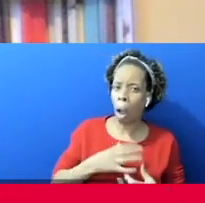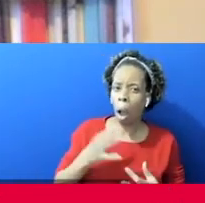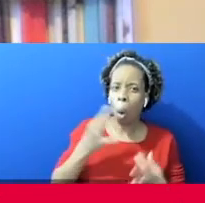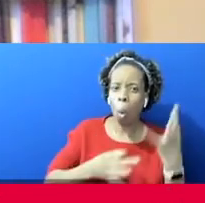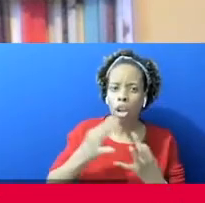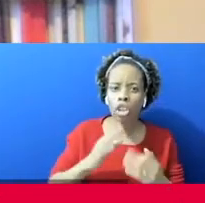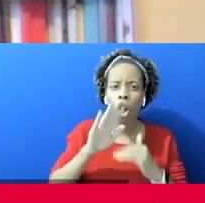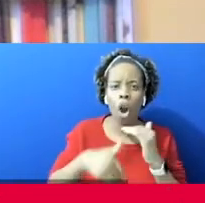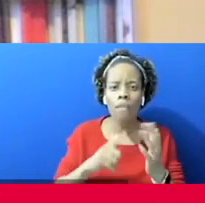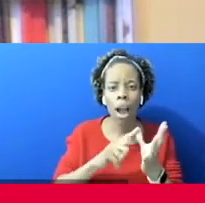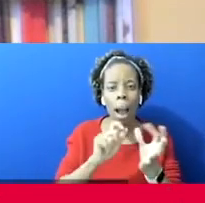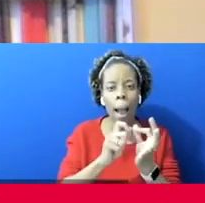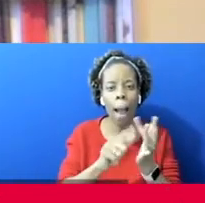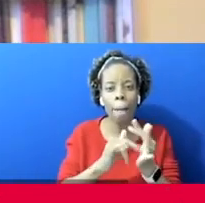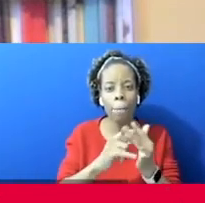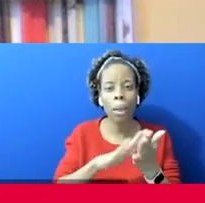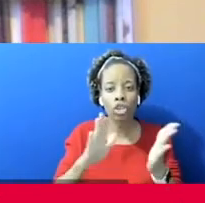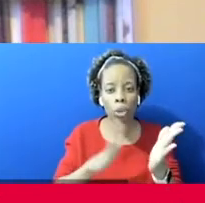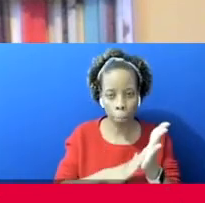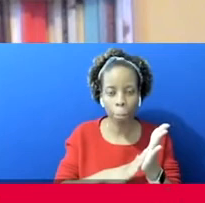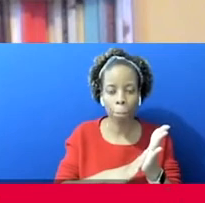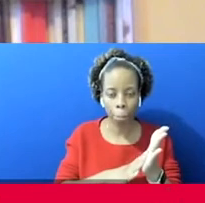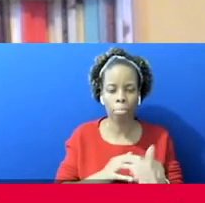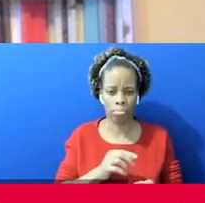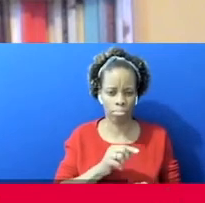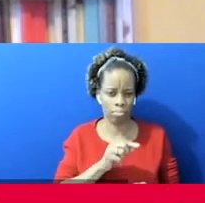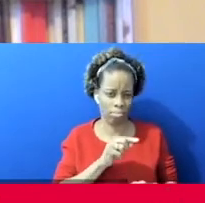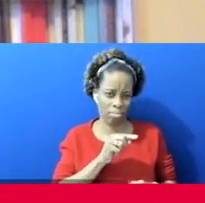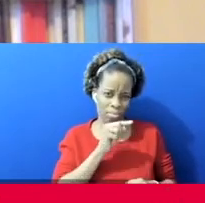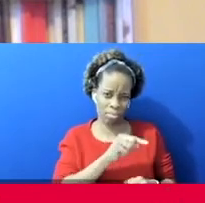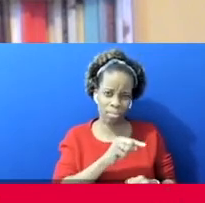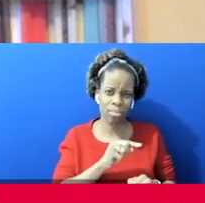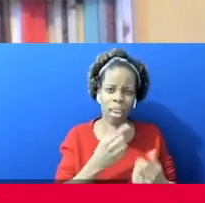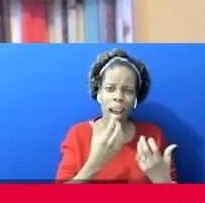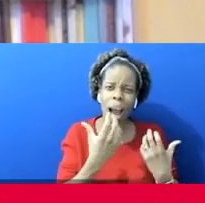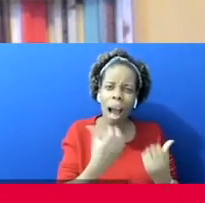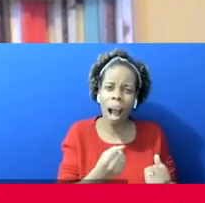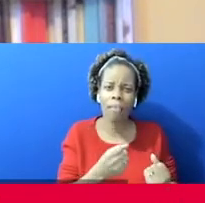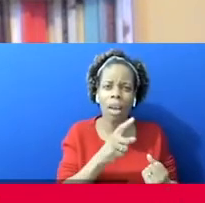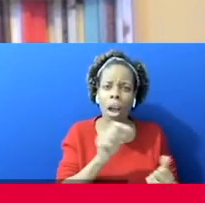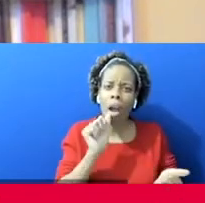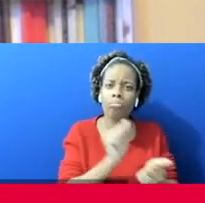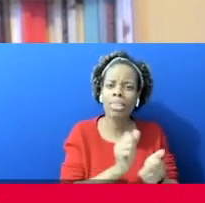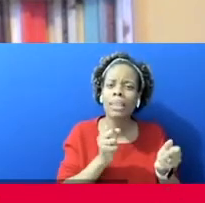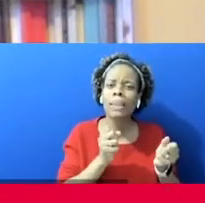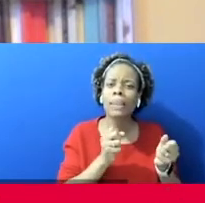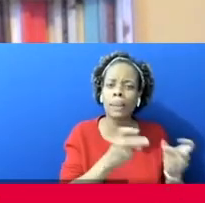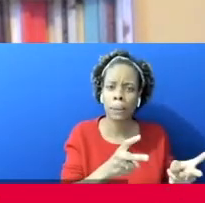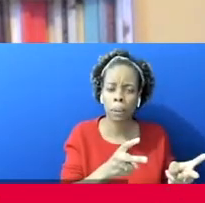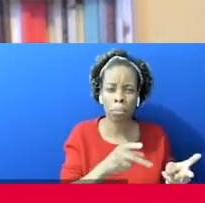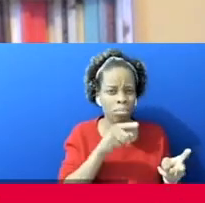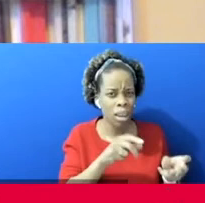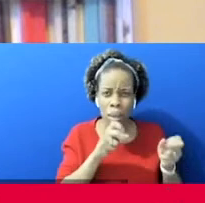the same way that the prison abolition movement is about acknowledging the inherently flawed nature of the prison system, how do the panelists